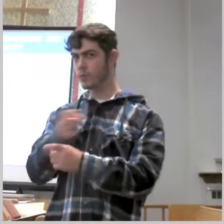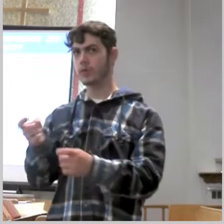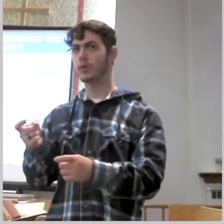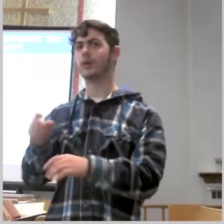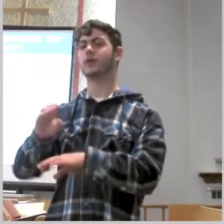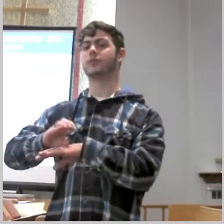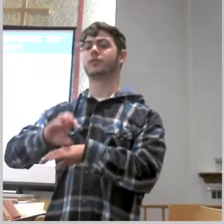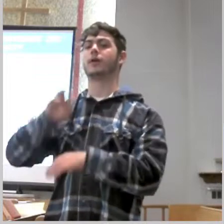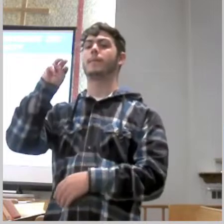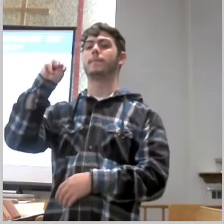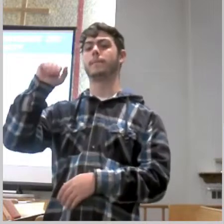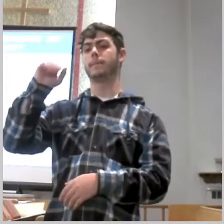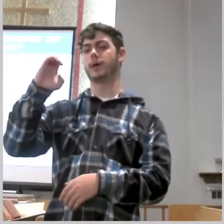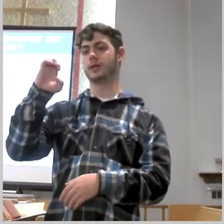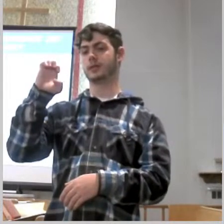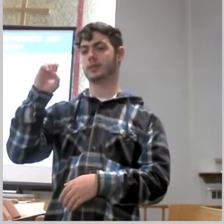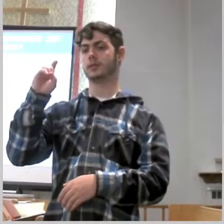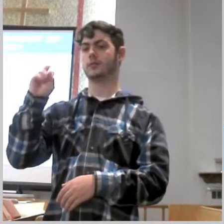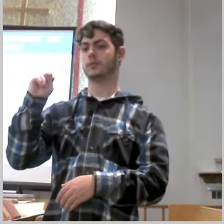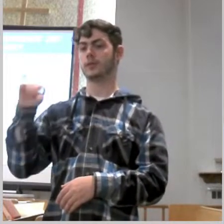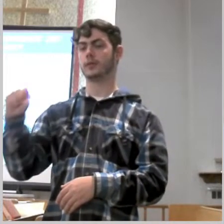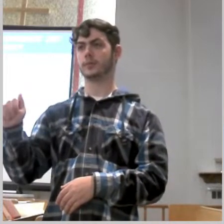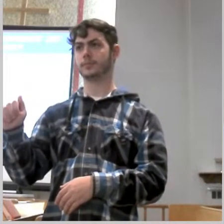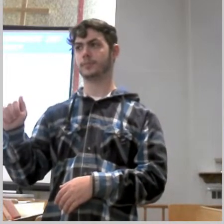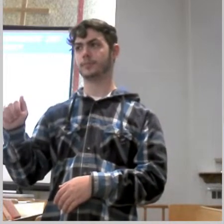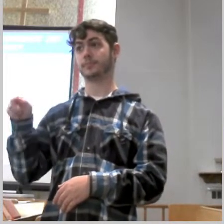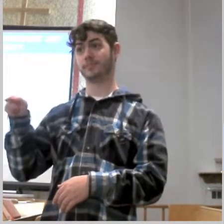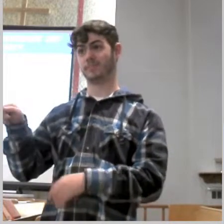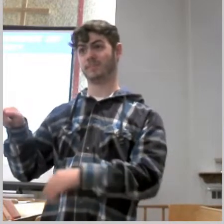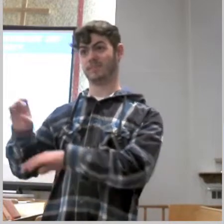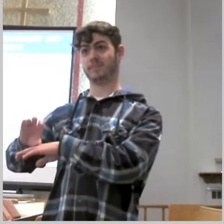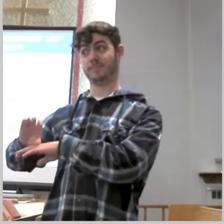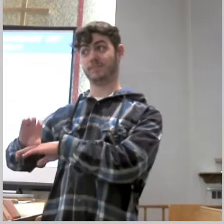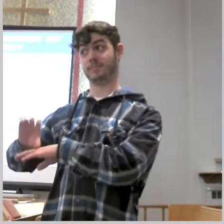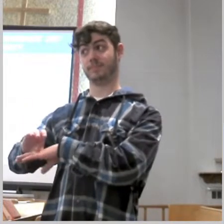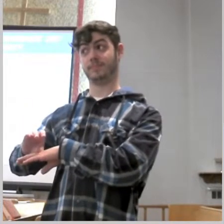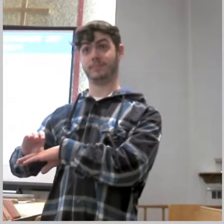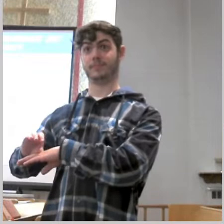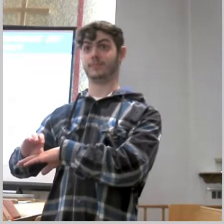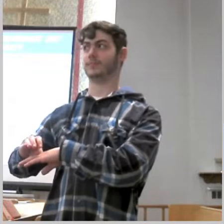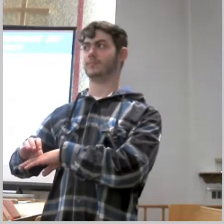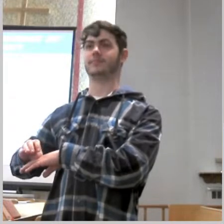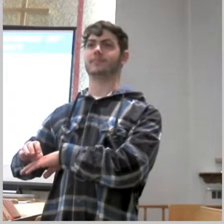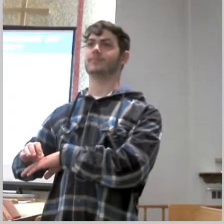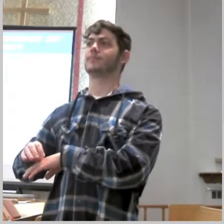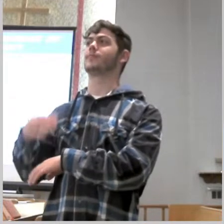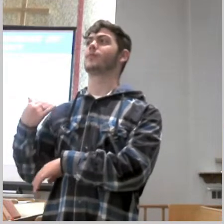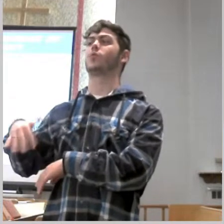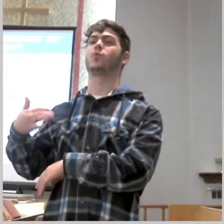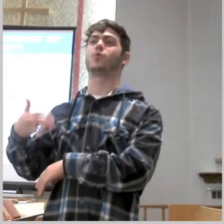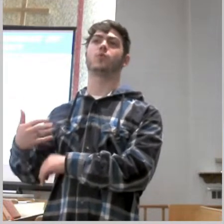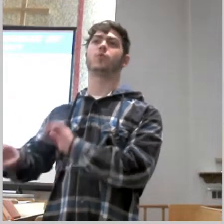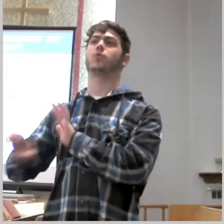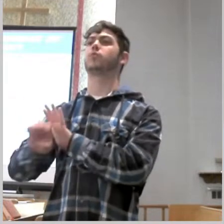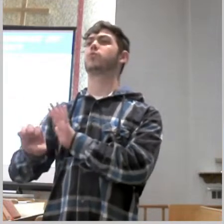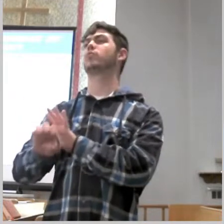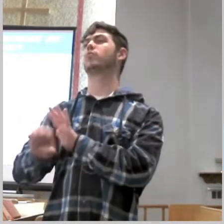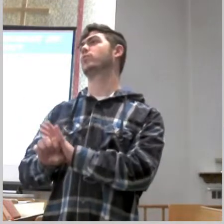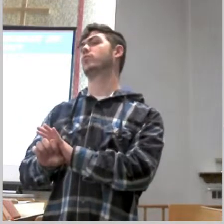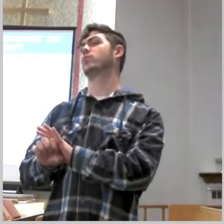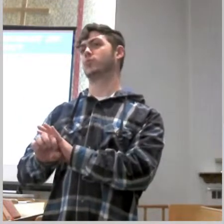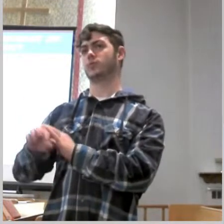Macedonia. So he wants to tell these brothers, look, these churches in Macedonia, I mean, they exemplify the grace of